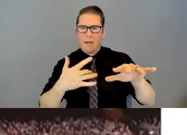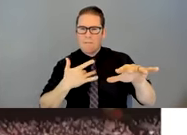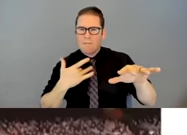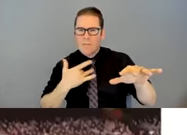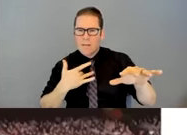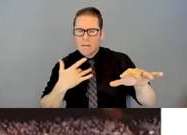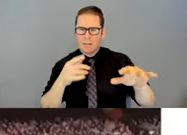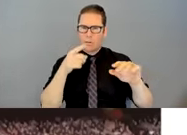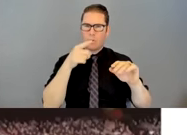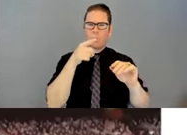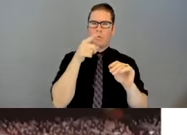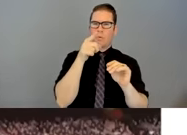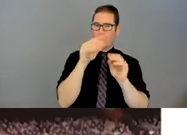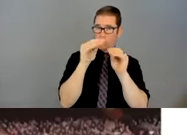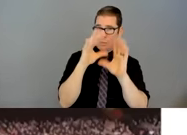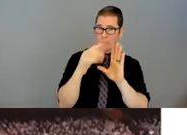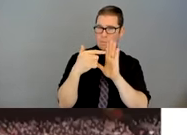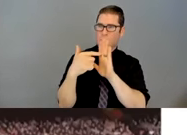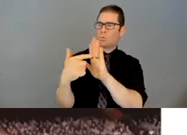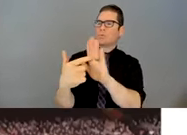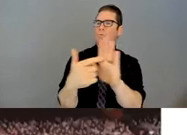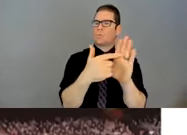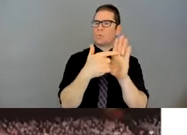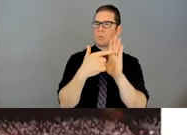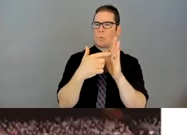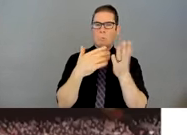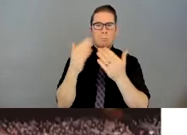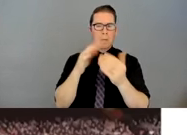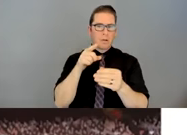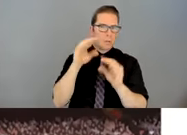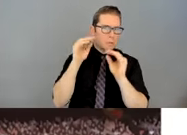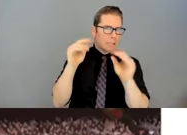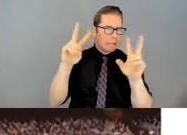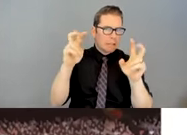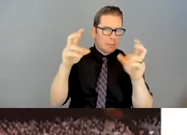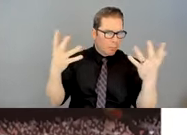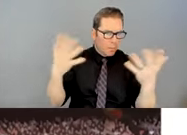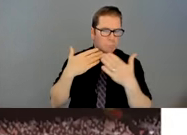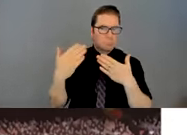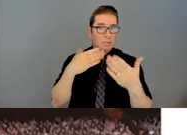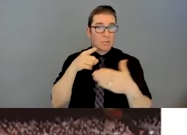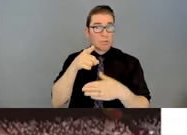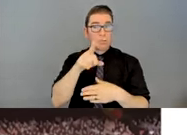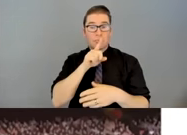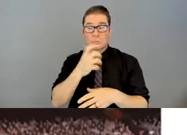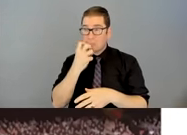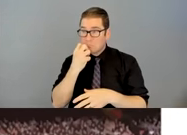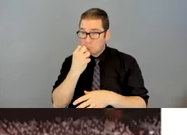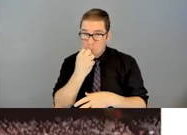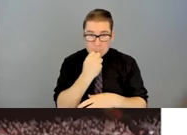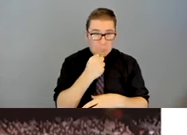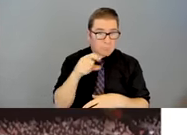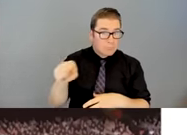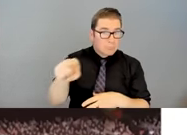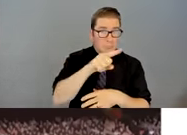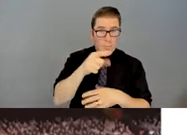showing them, no matter what your discipline is? Do you truly care about them? Are you concerned for their success?